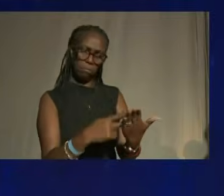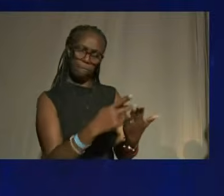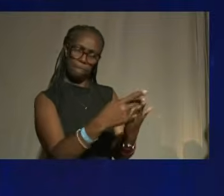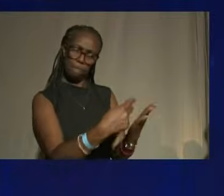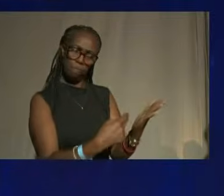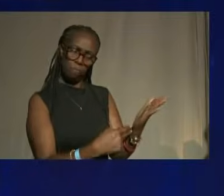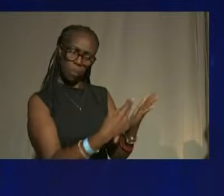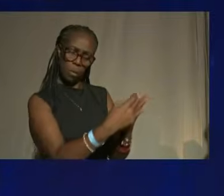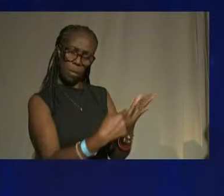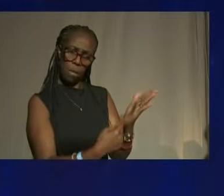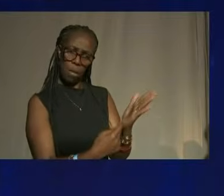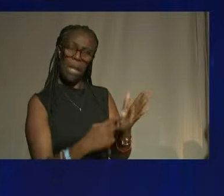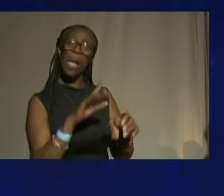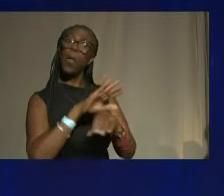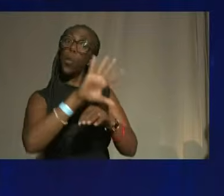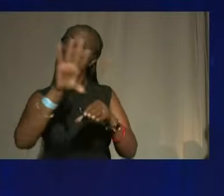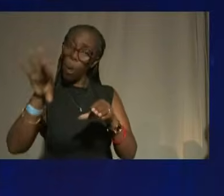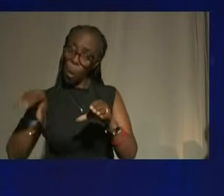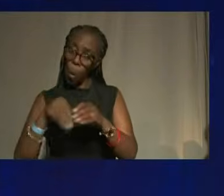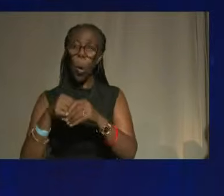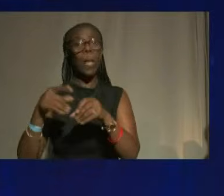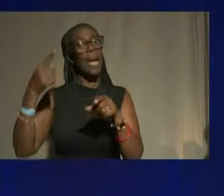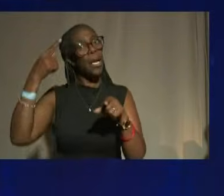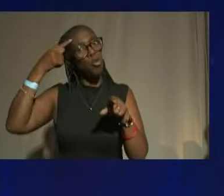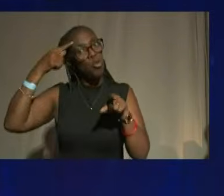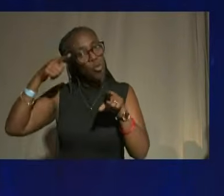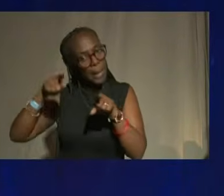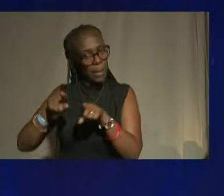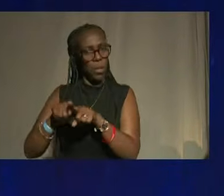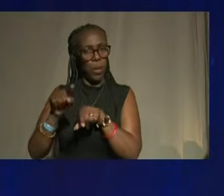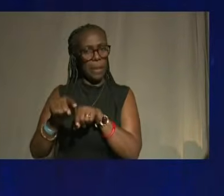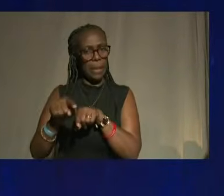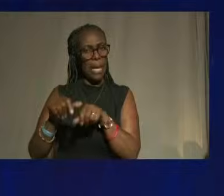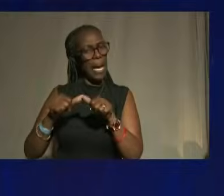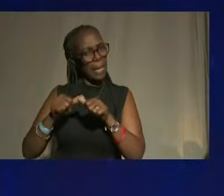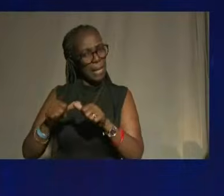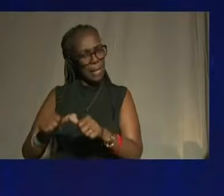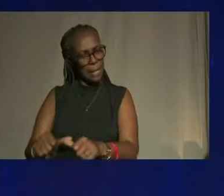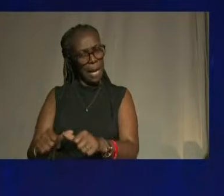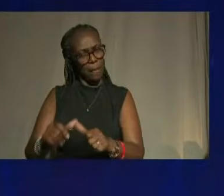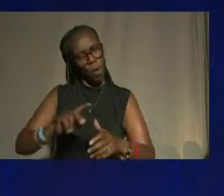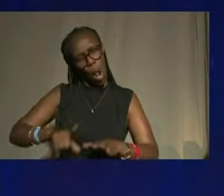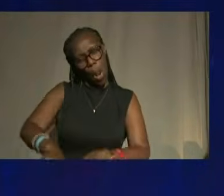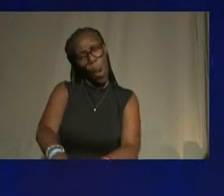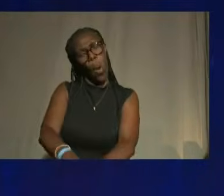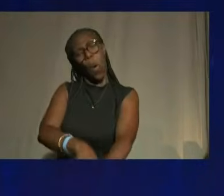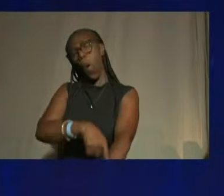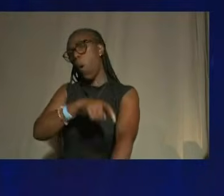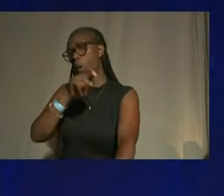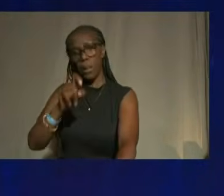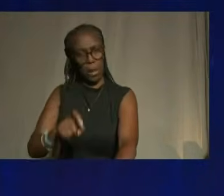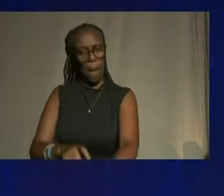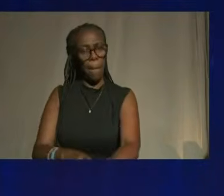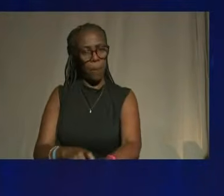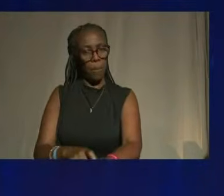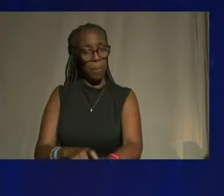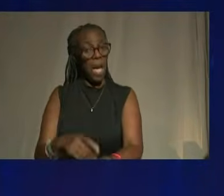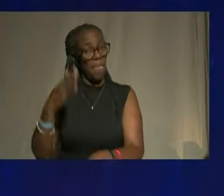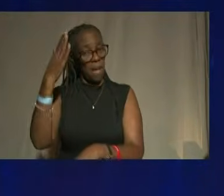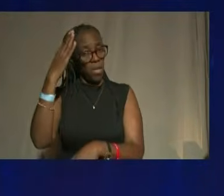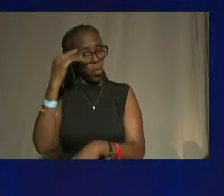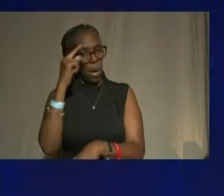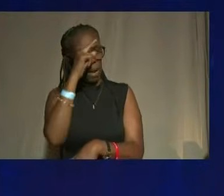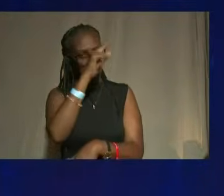can stand the test of time. We recognize the importance of our creatives. That's why we are establishing a $1 billion